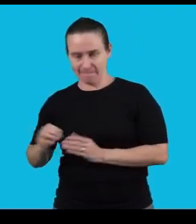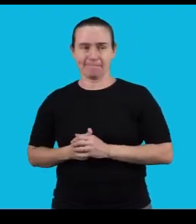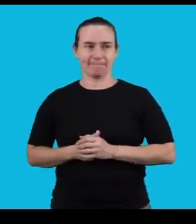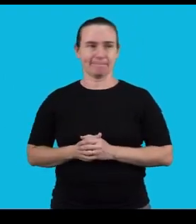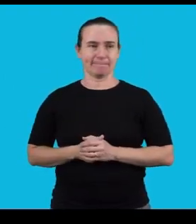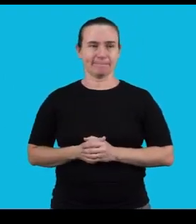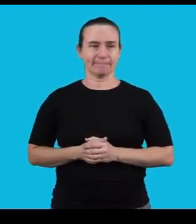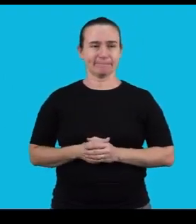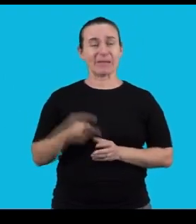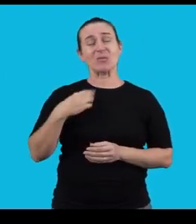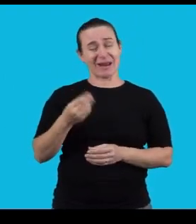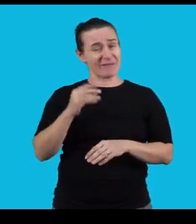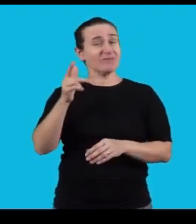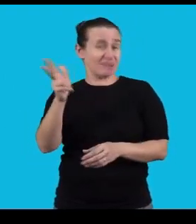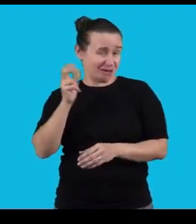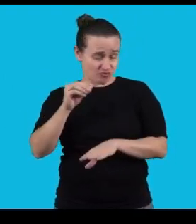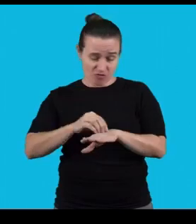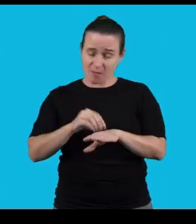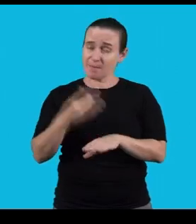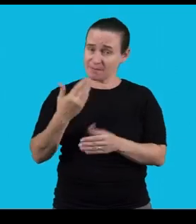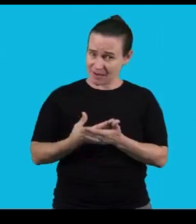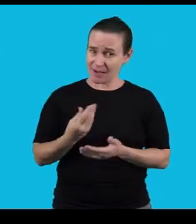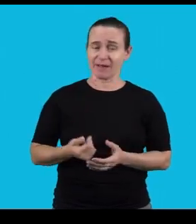We do have hearing defects on the ear.